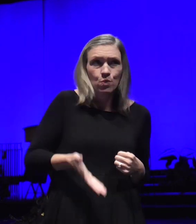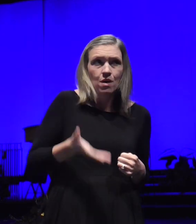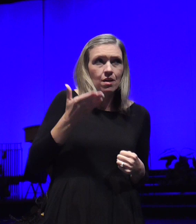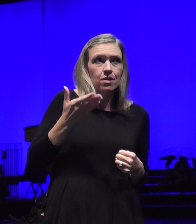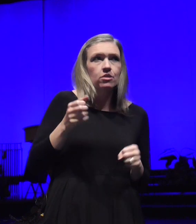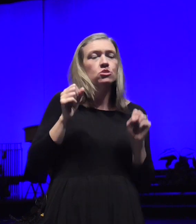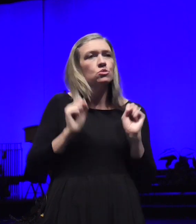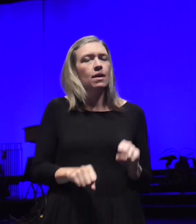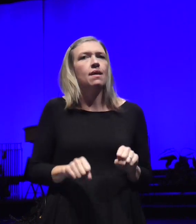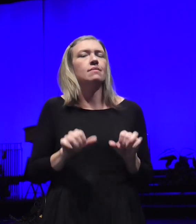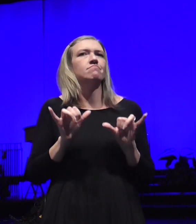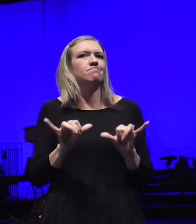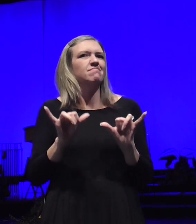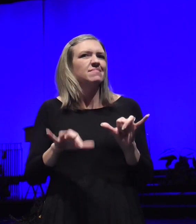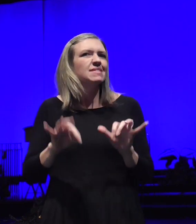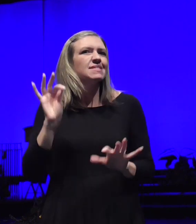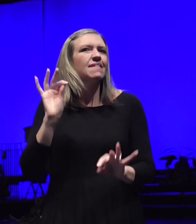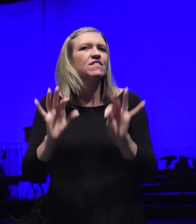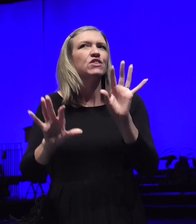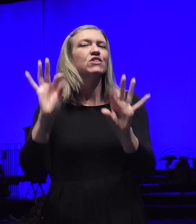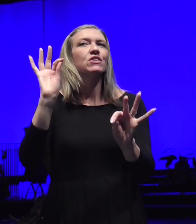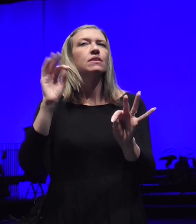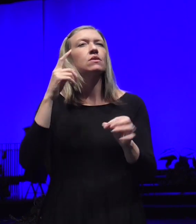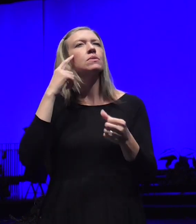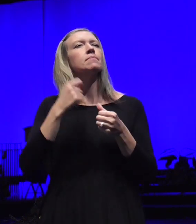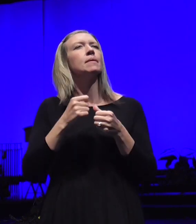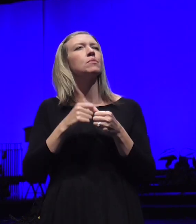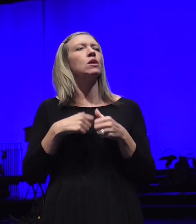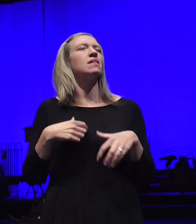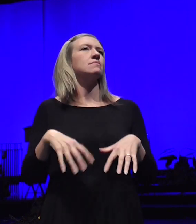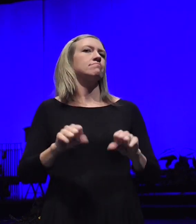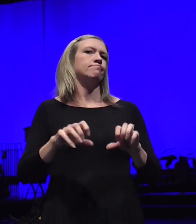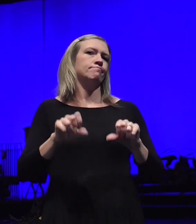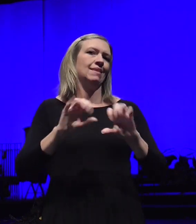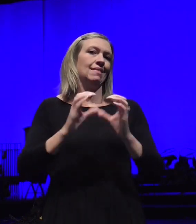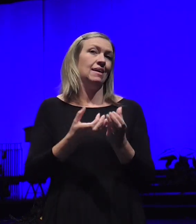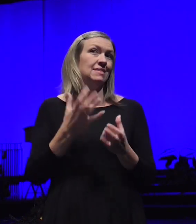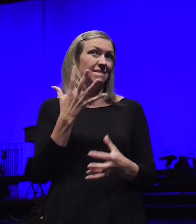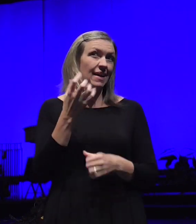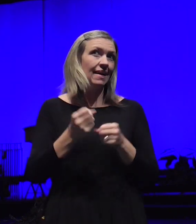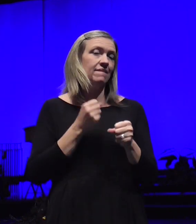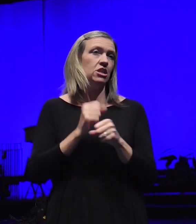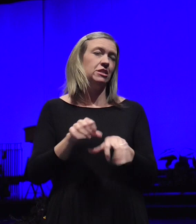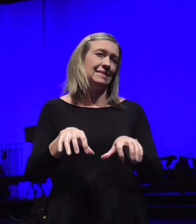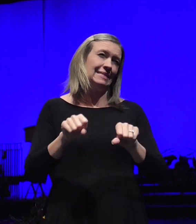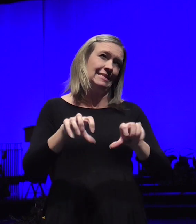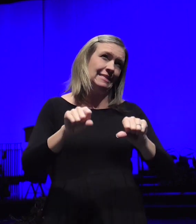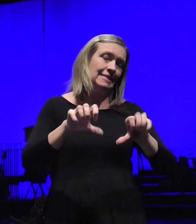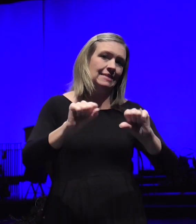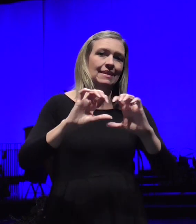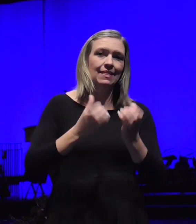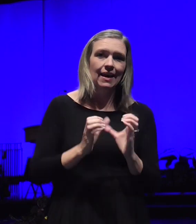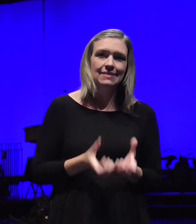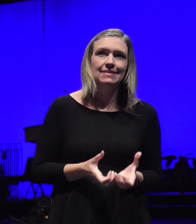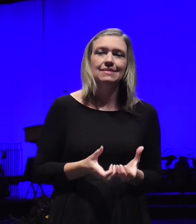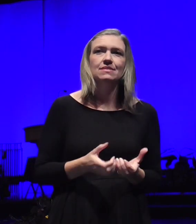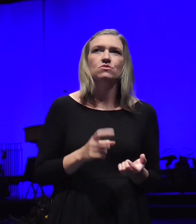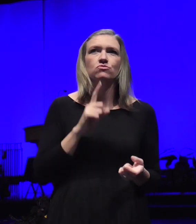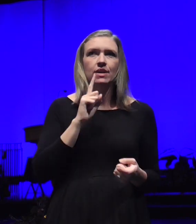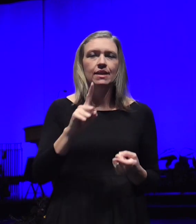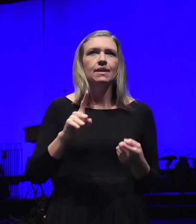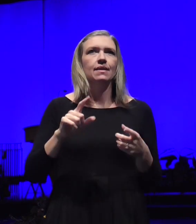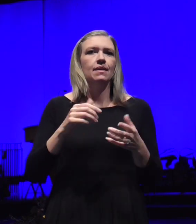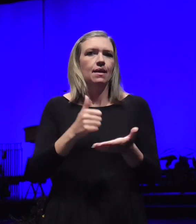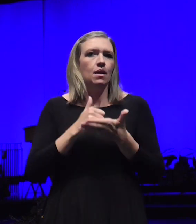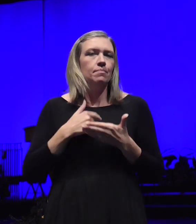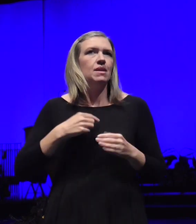You can discover. And I remember I took classes for about 5 years here to really satisfy my